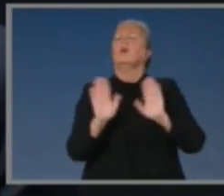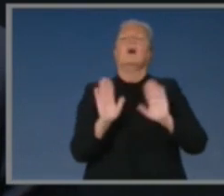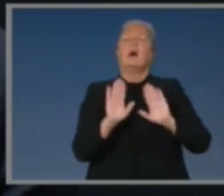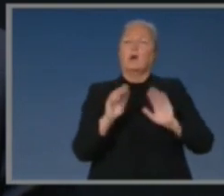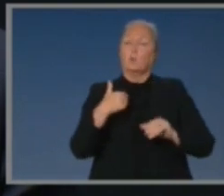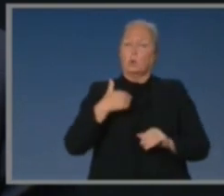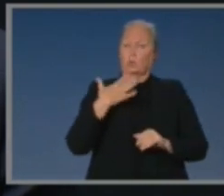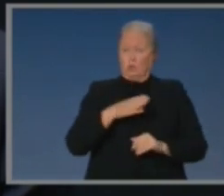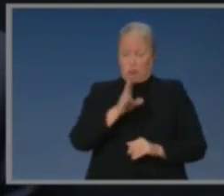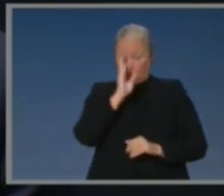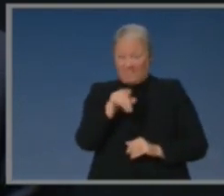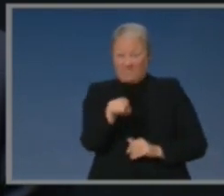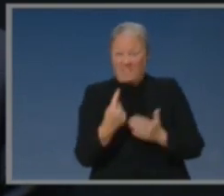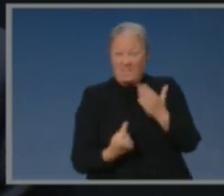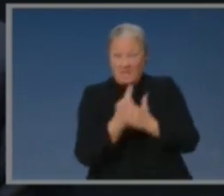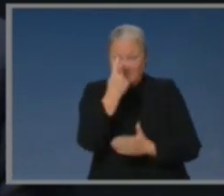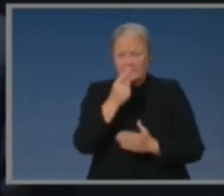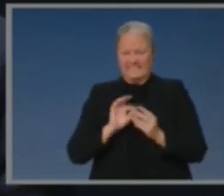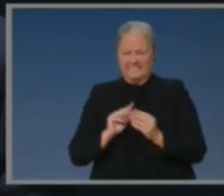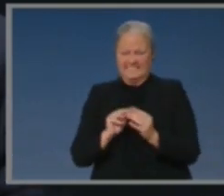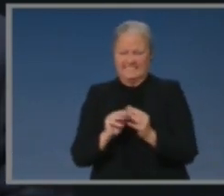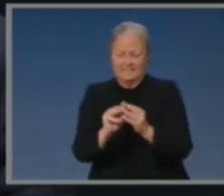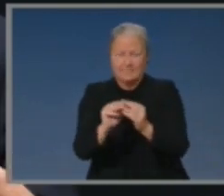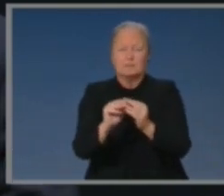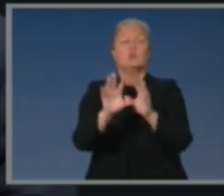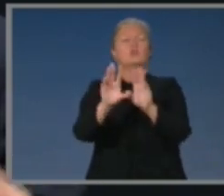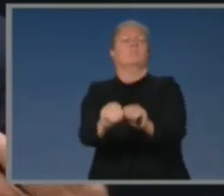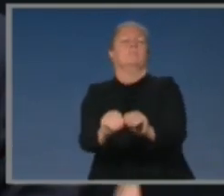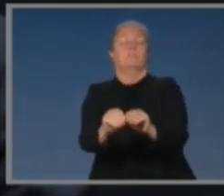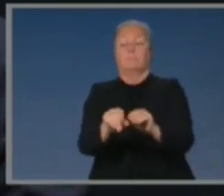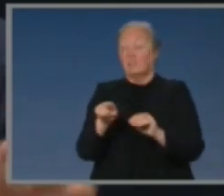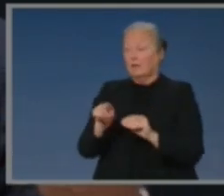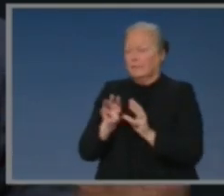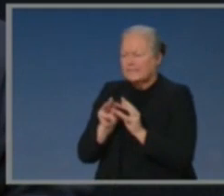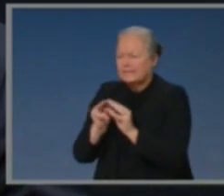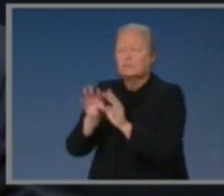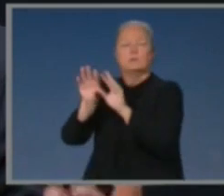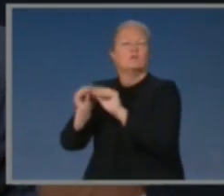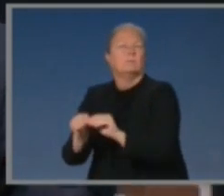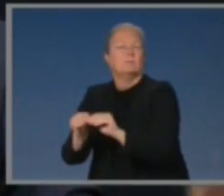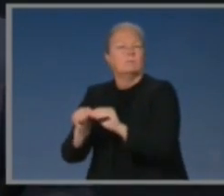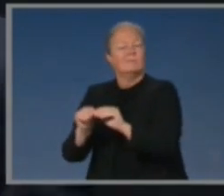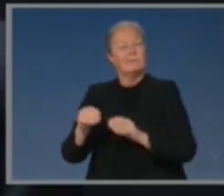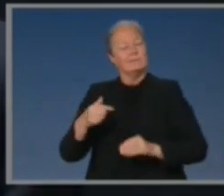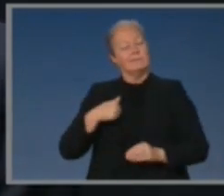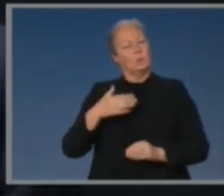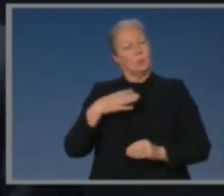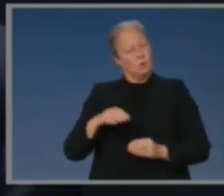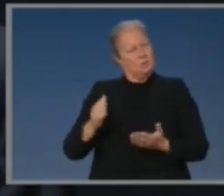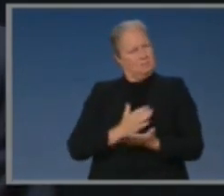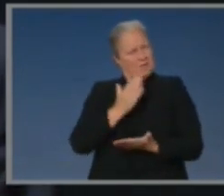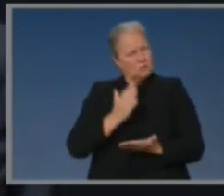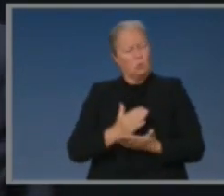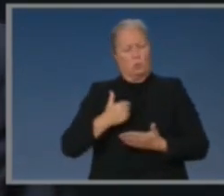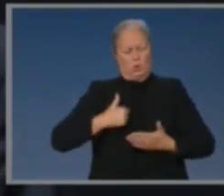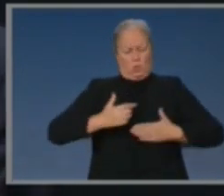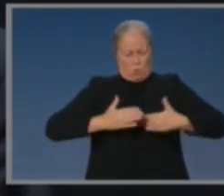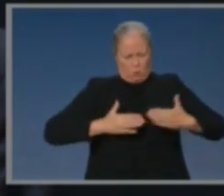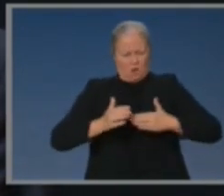that's been our guidance to business, is to make sure that this is a progressive, disciplined and well-organised change in